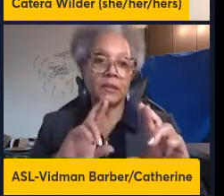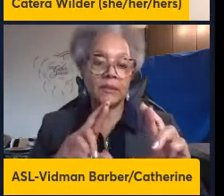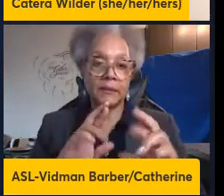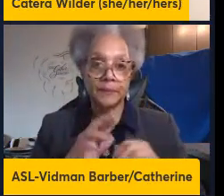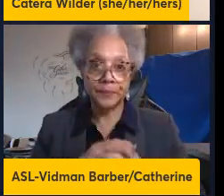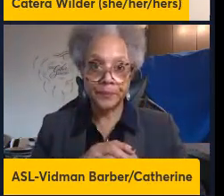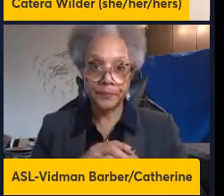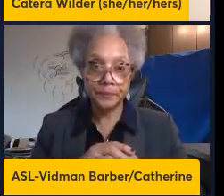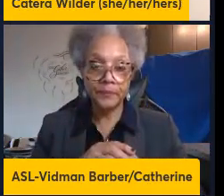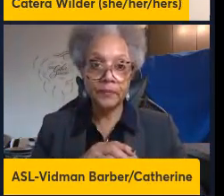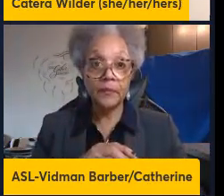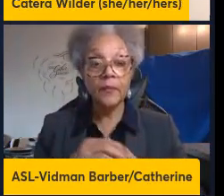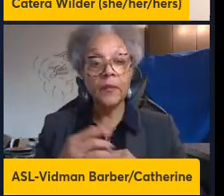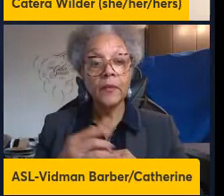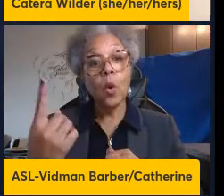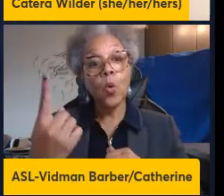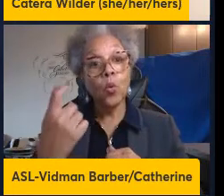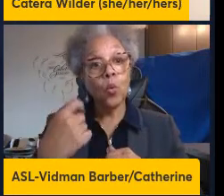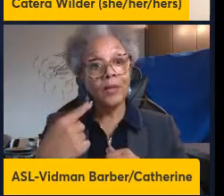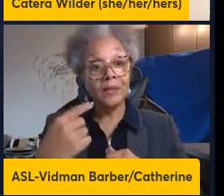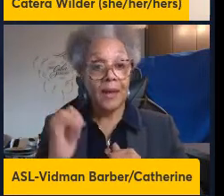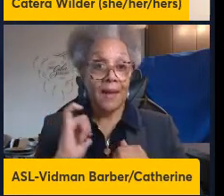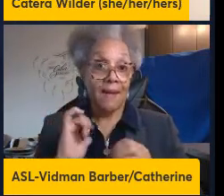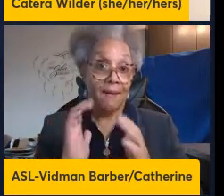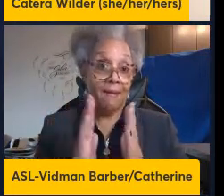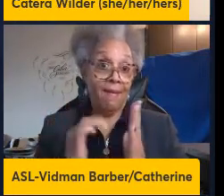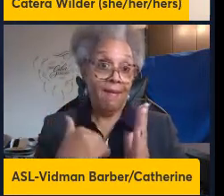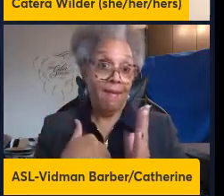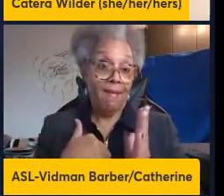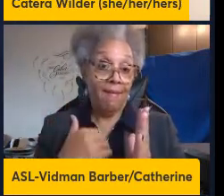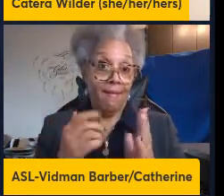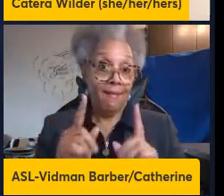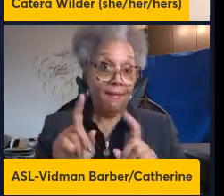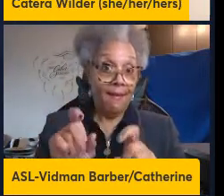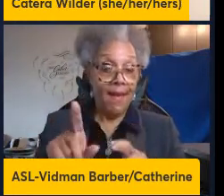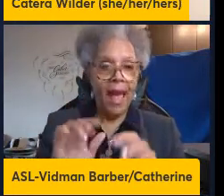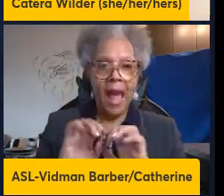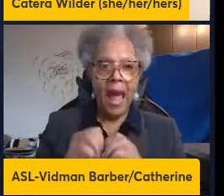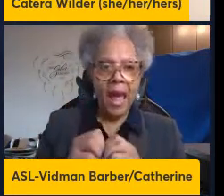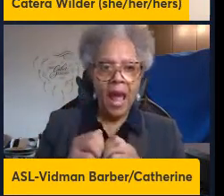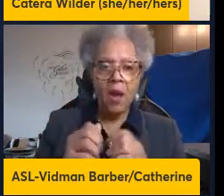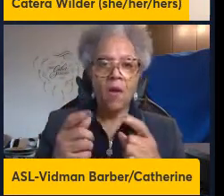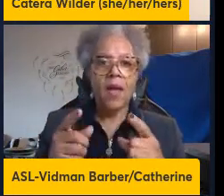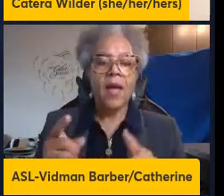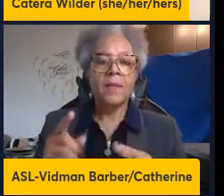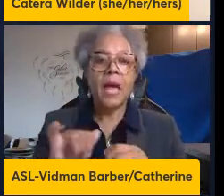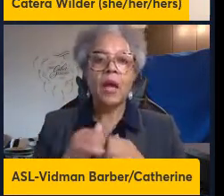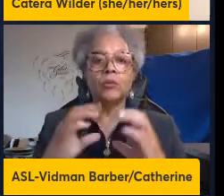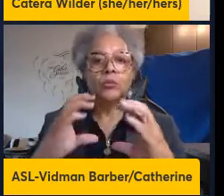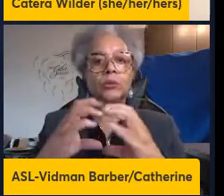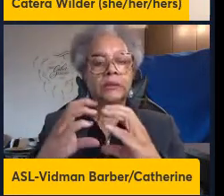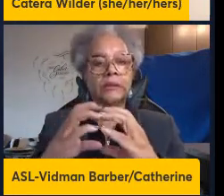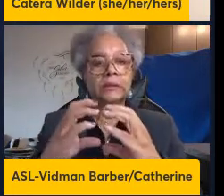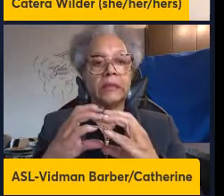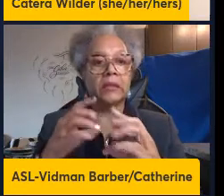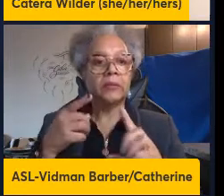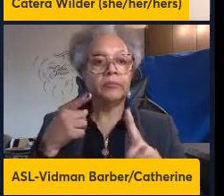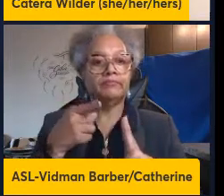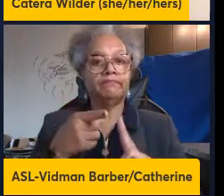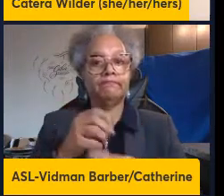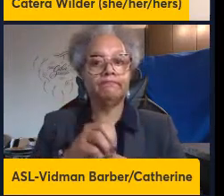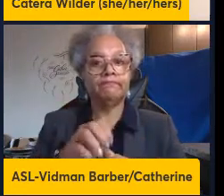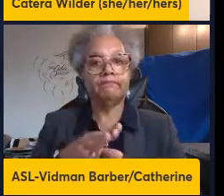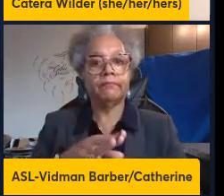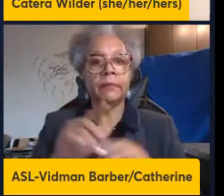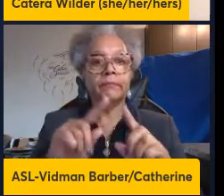And so one question that I have is typically, how does this happen, and how do cells particularly effectively